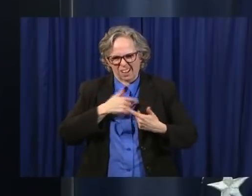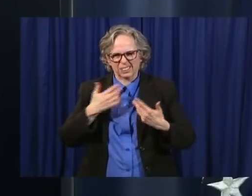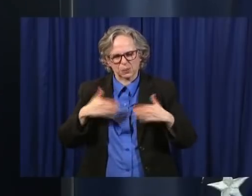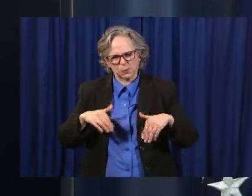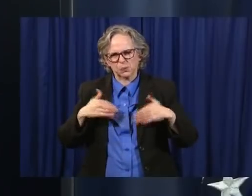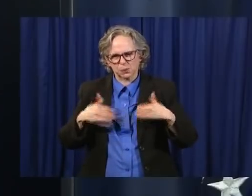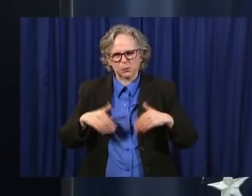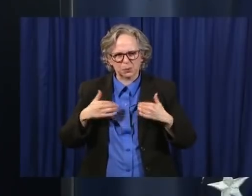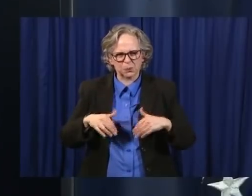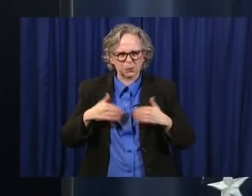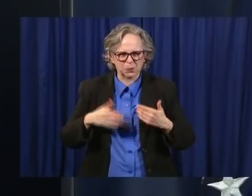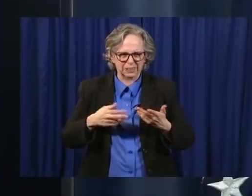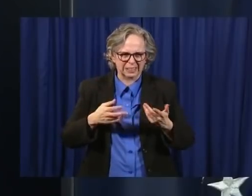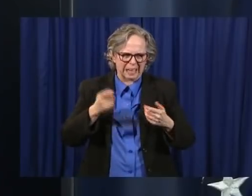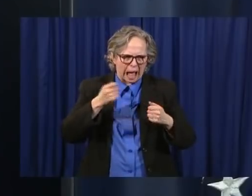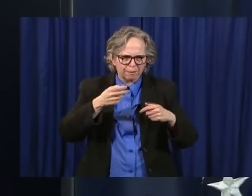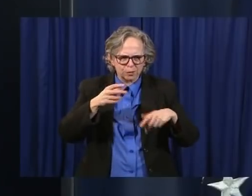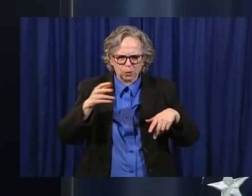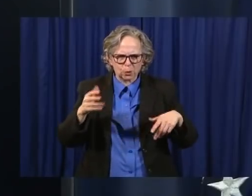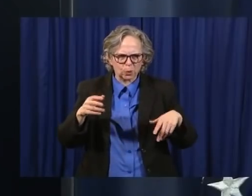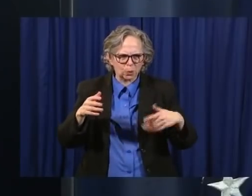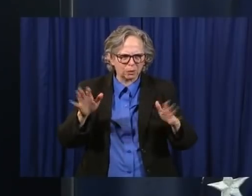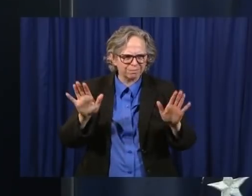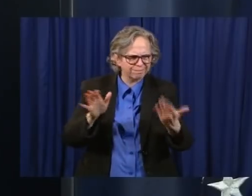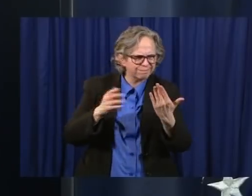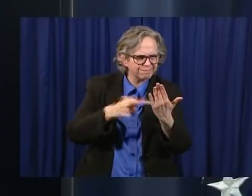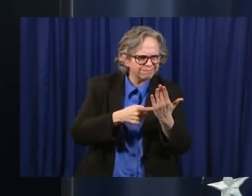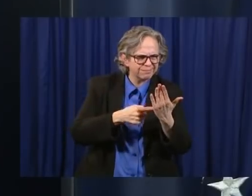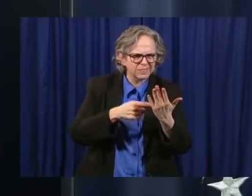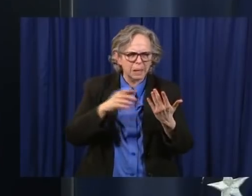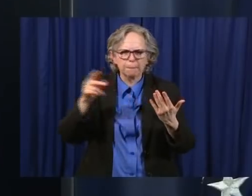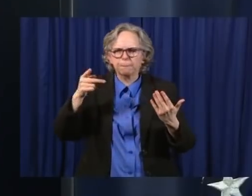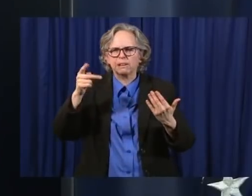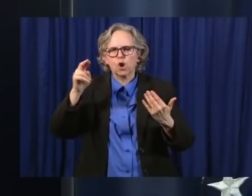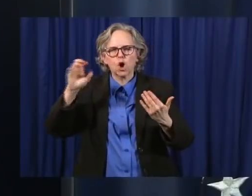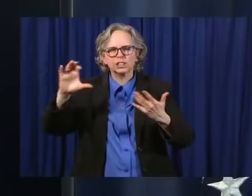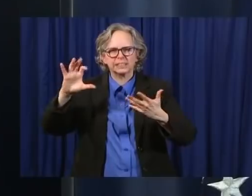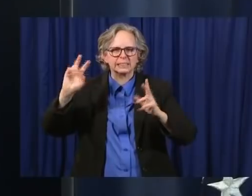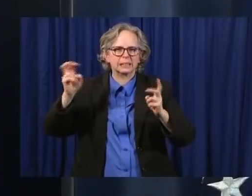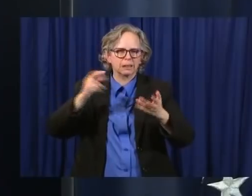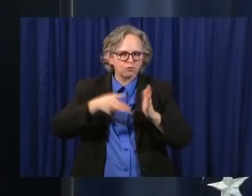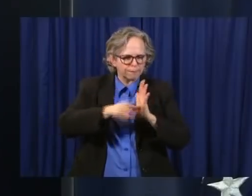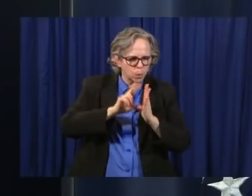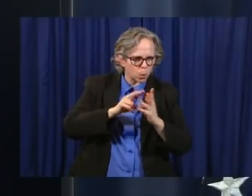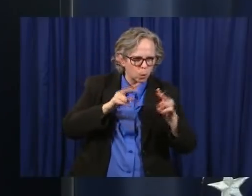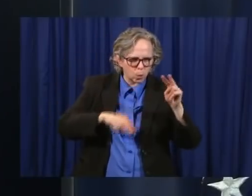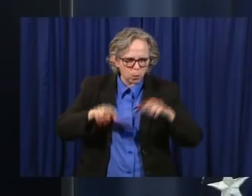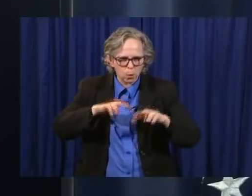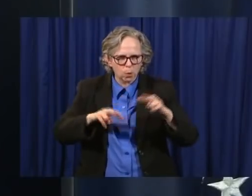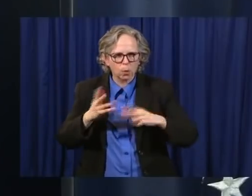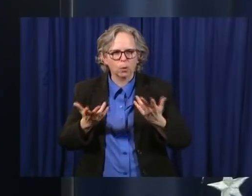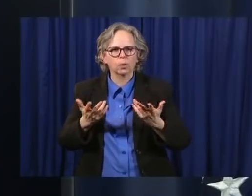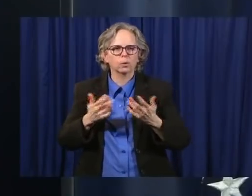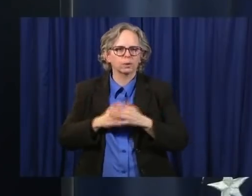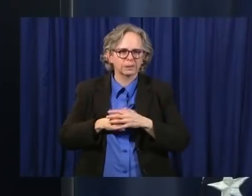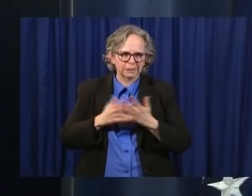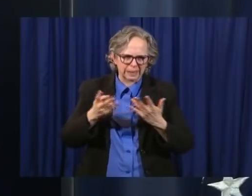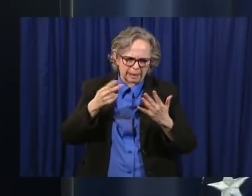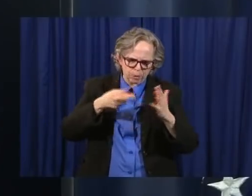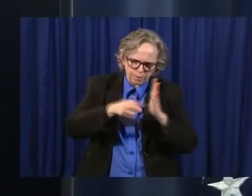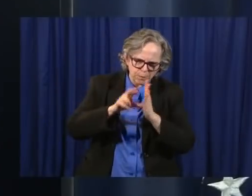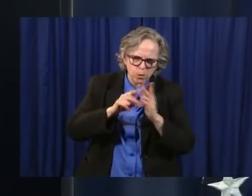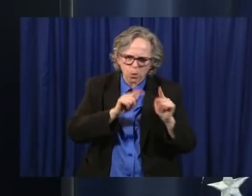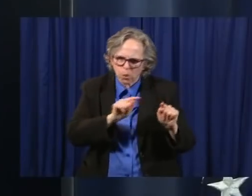we're reviewing people who are PRC violators. We are reviewing people who have been continued by the parole board. And we